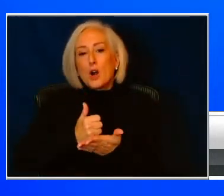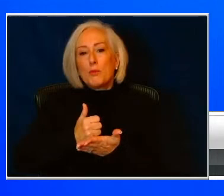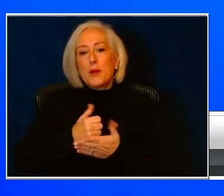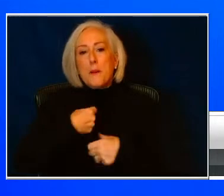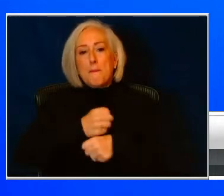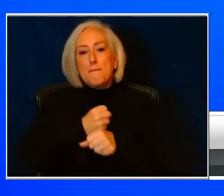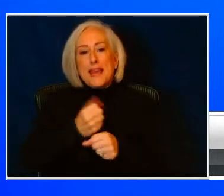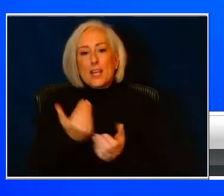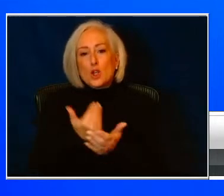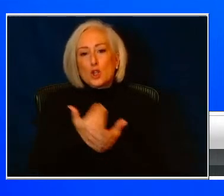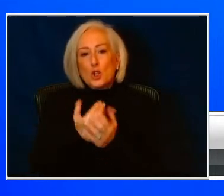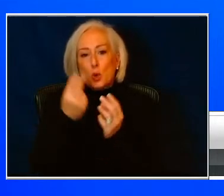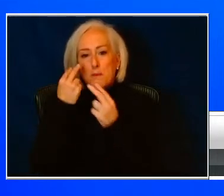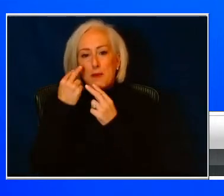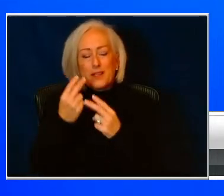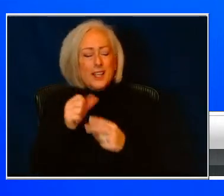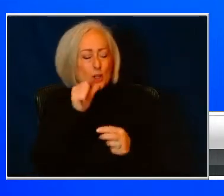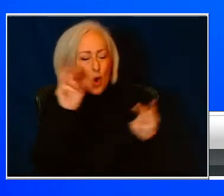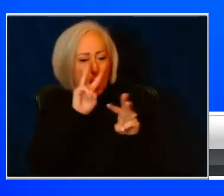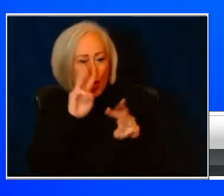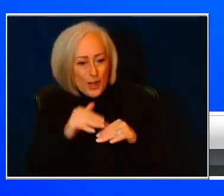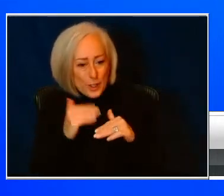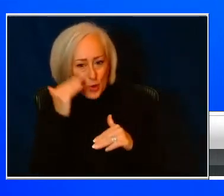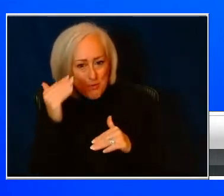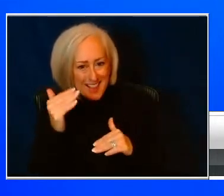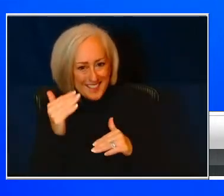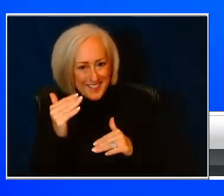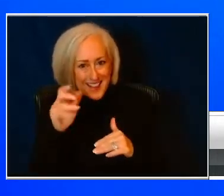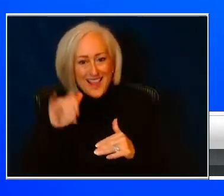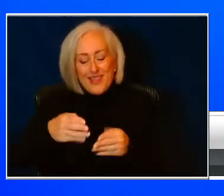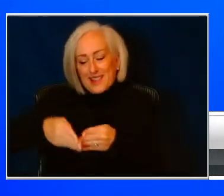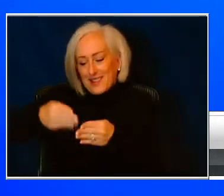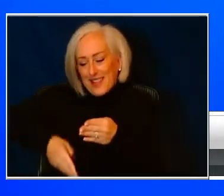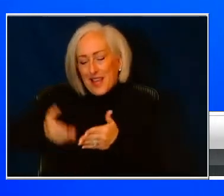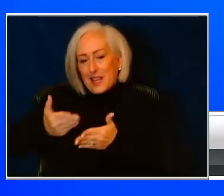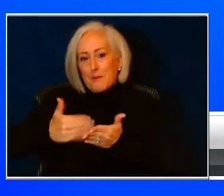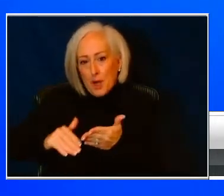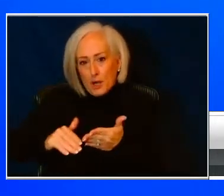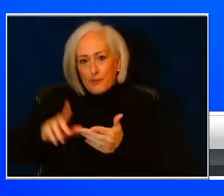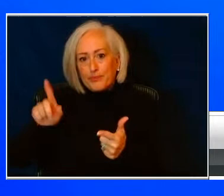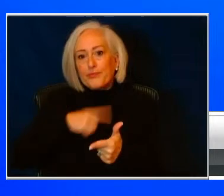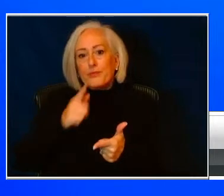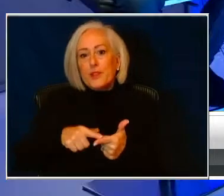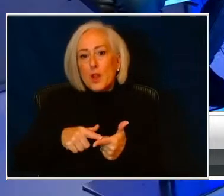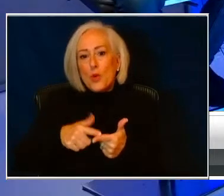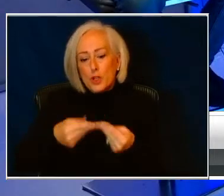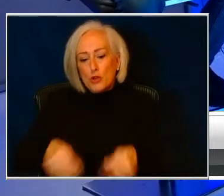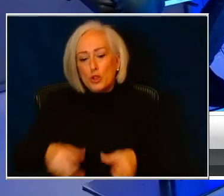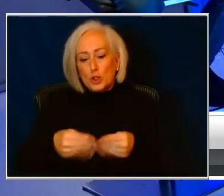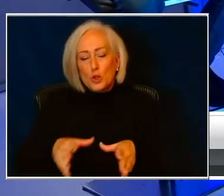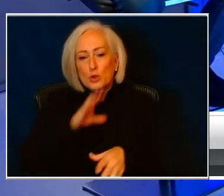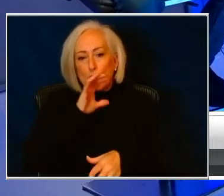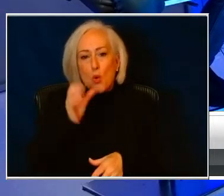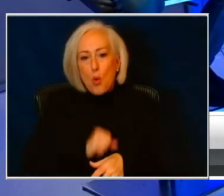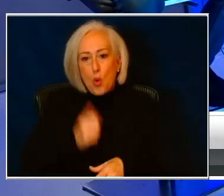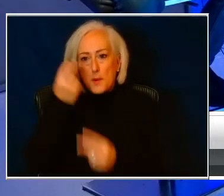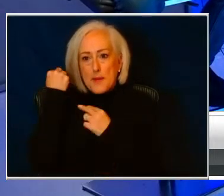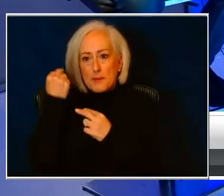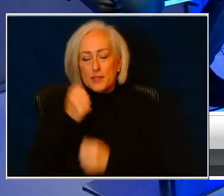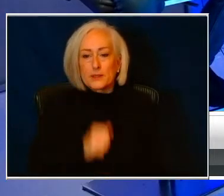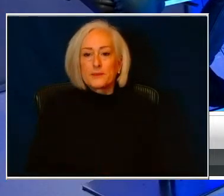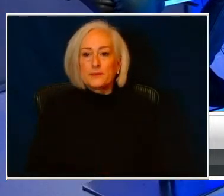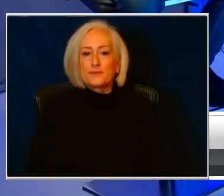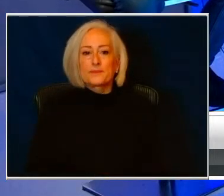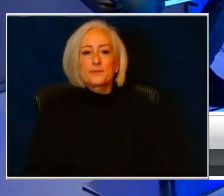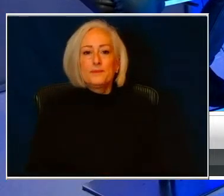don't worry too much. That's the very end stage of the disease when you begin to lose really old memories. Kim wants to know, how likely are you